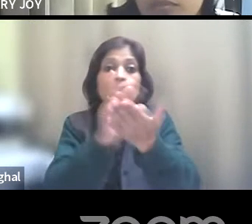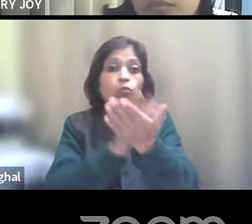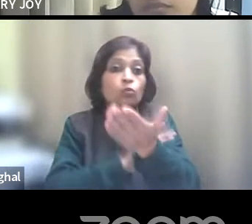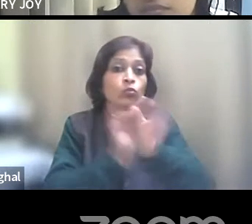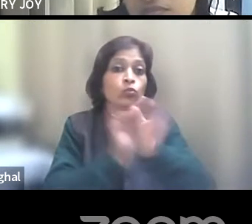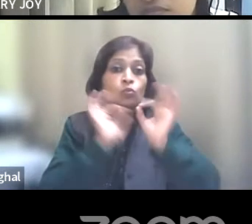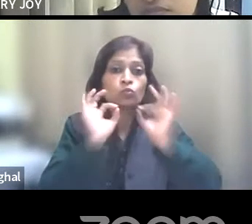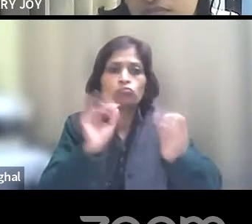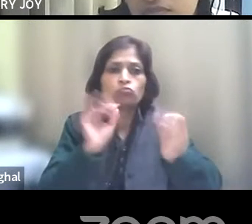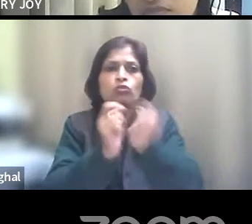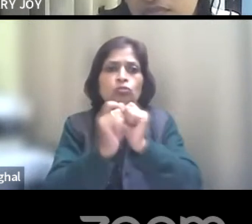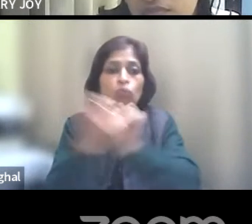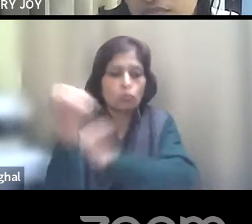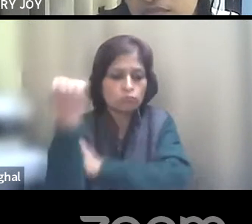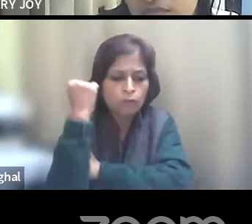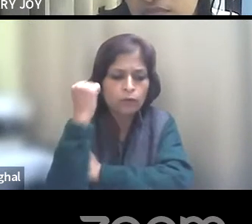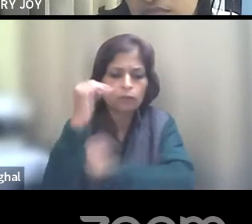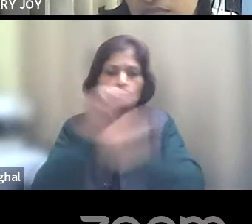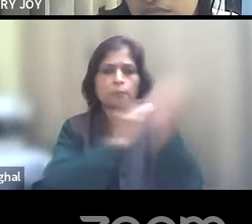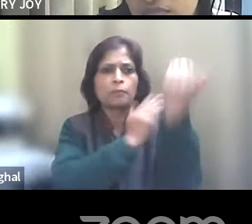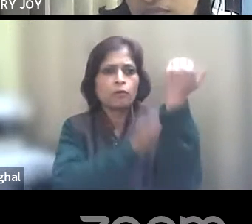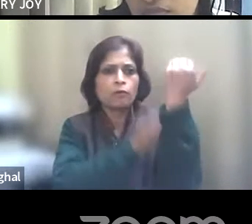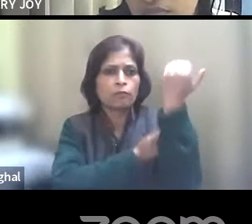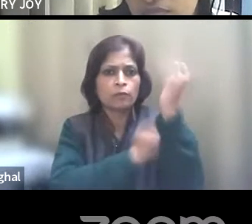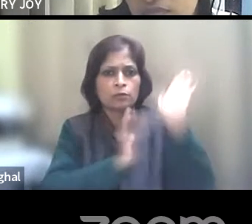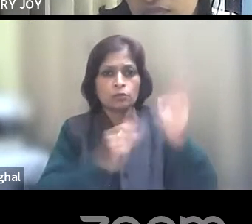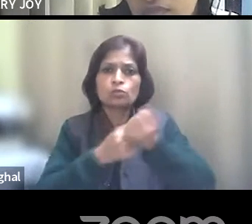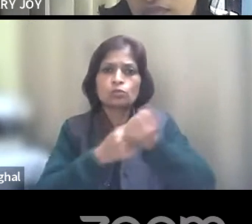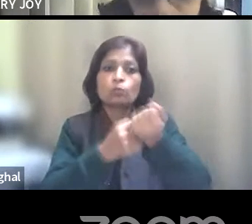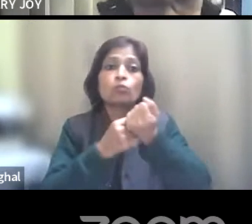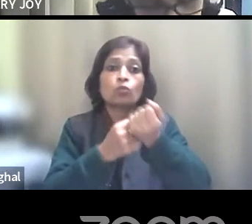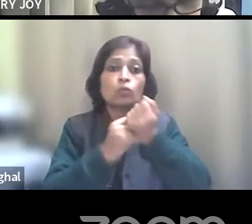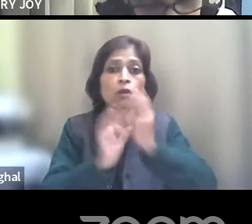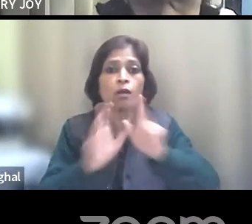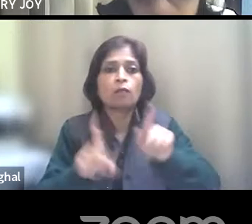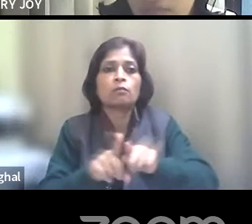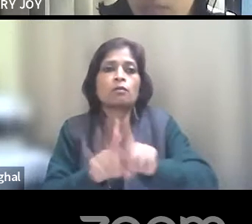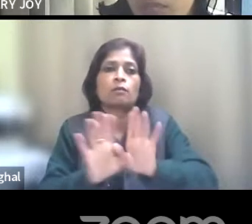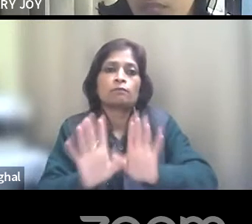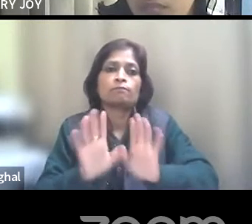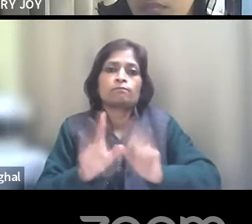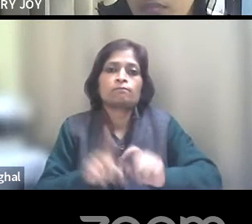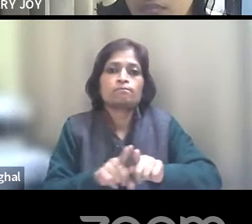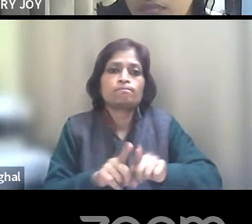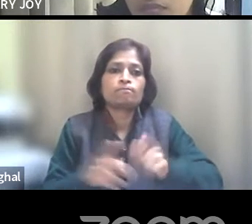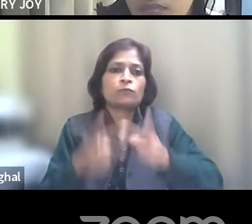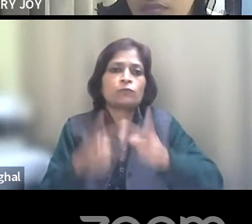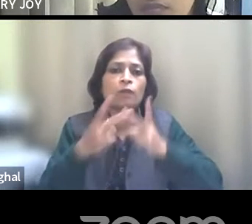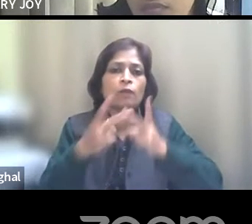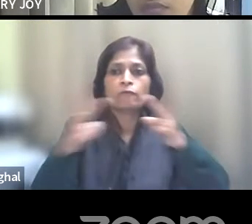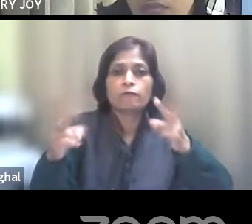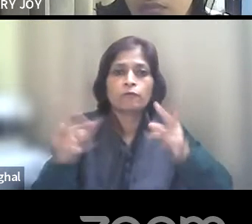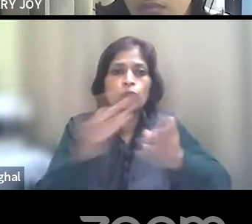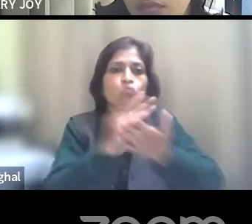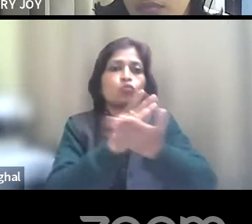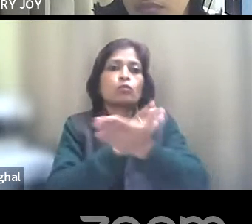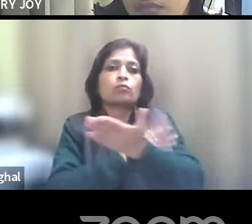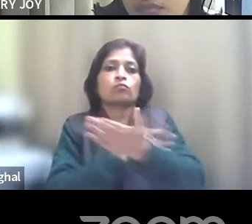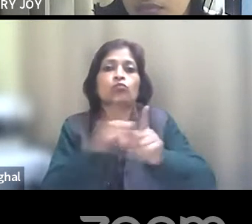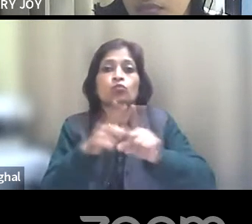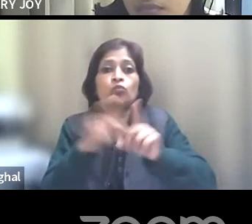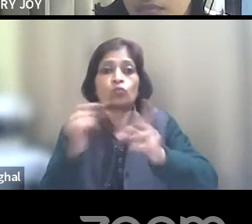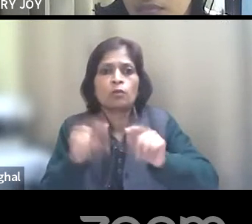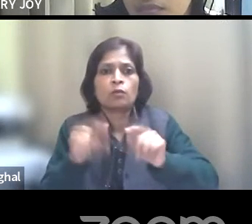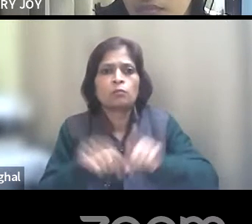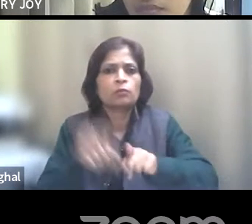of empowerment in terms of supporting kids with differences and diversity. So I was just thinking, Betty